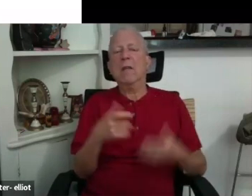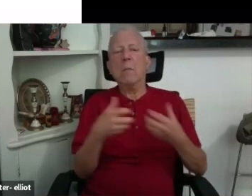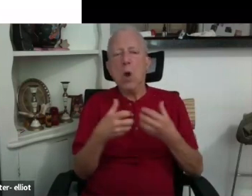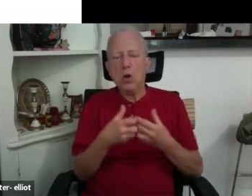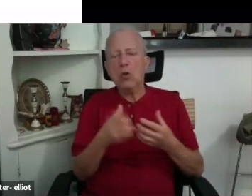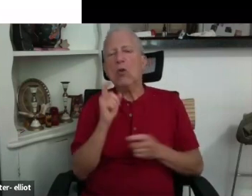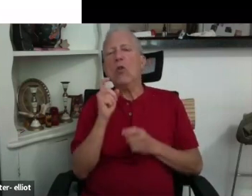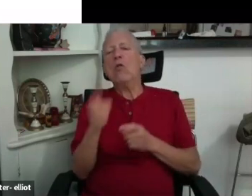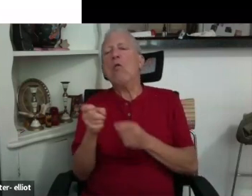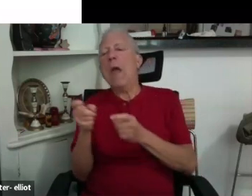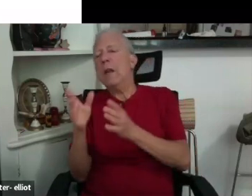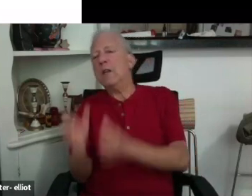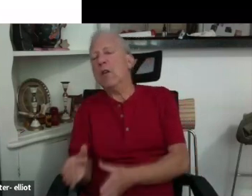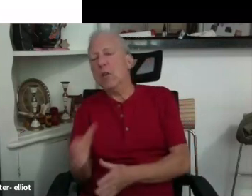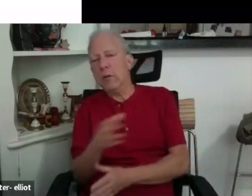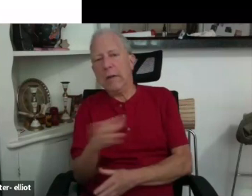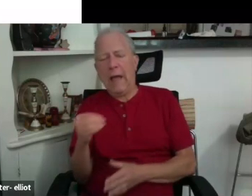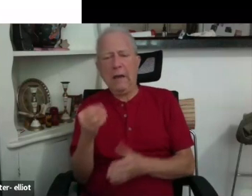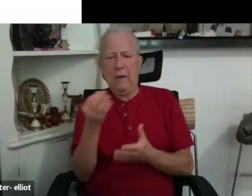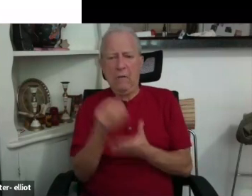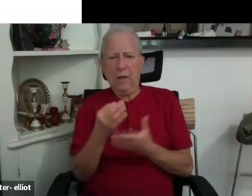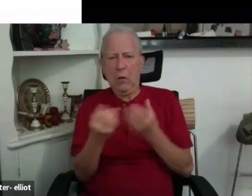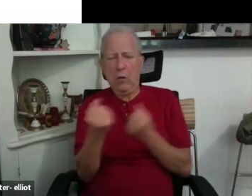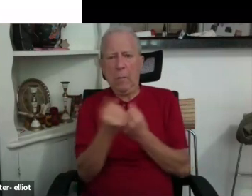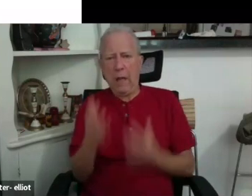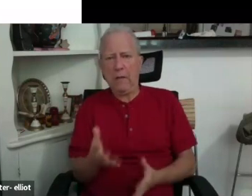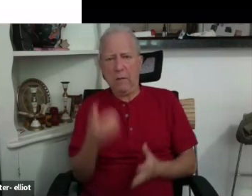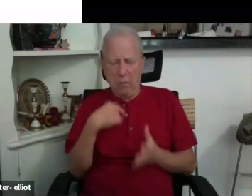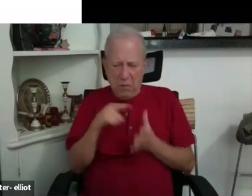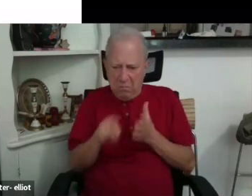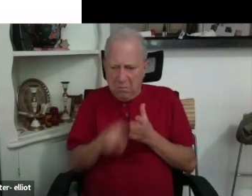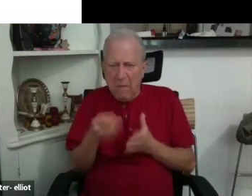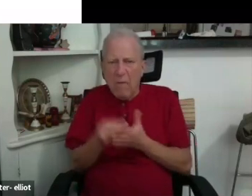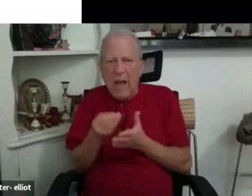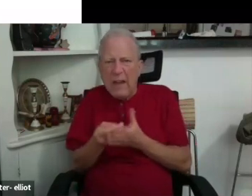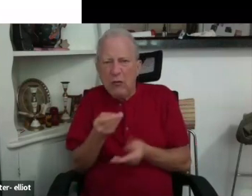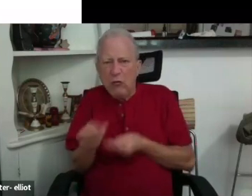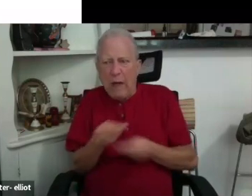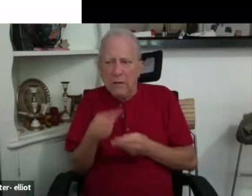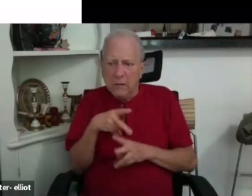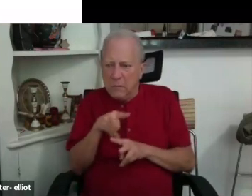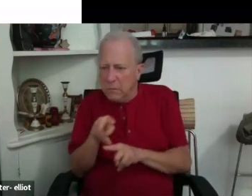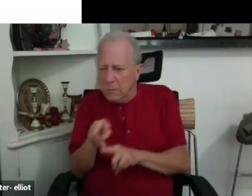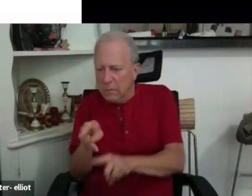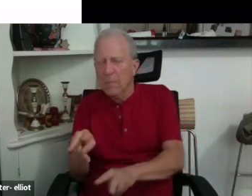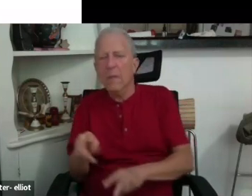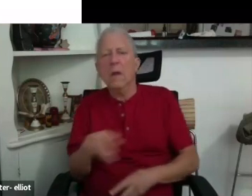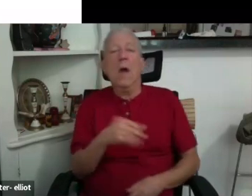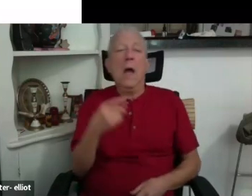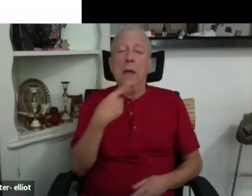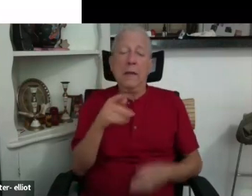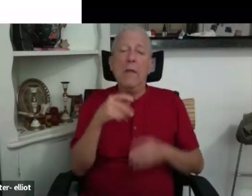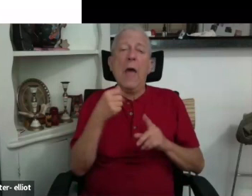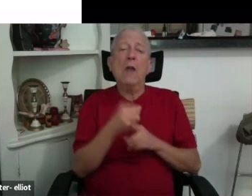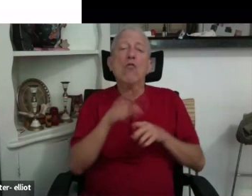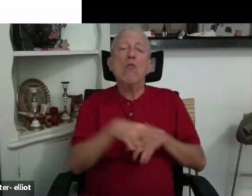fiscal sponsees, and to track financial transactions more carefully. And I mentioned the ripple down